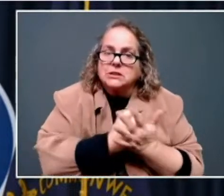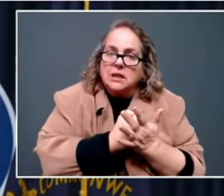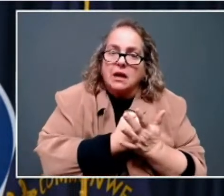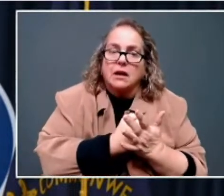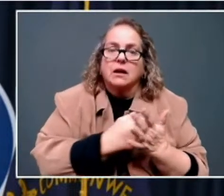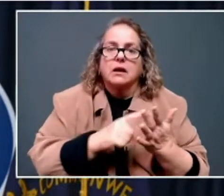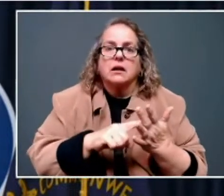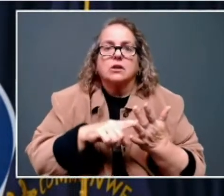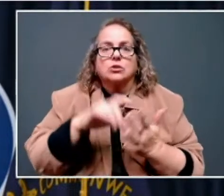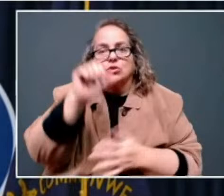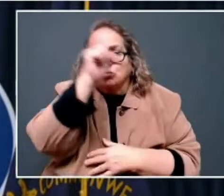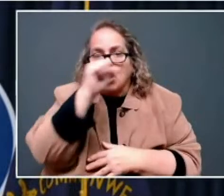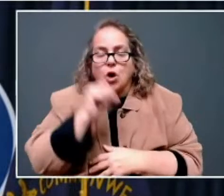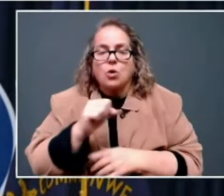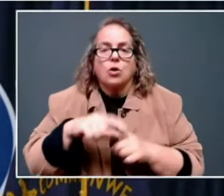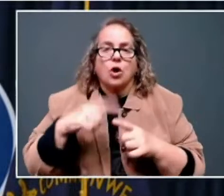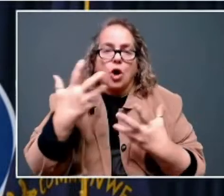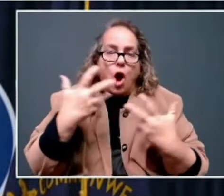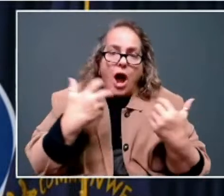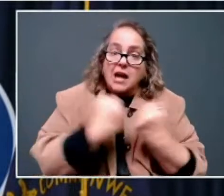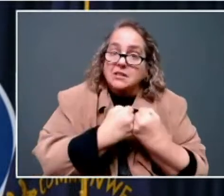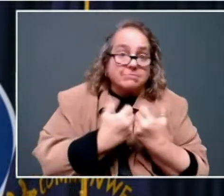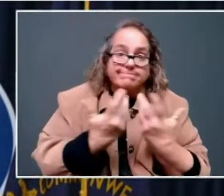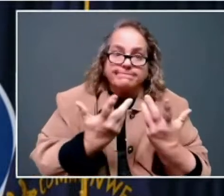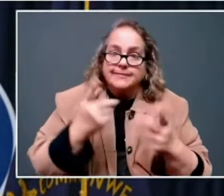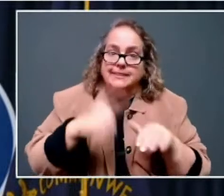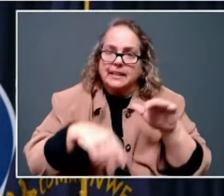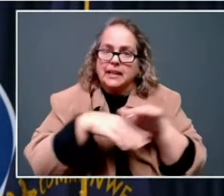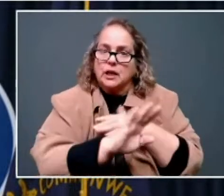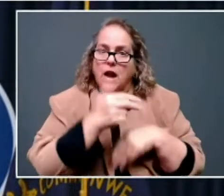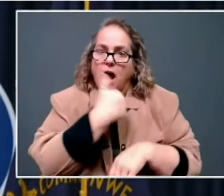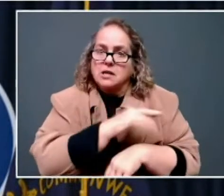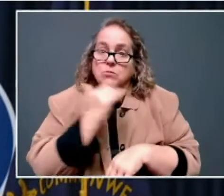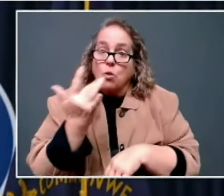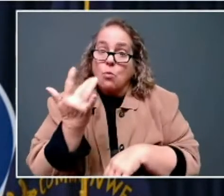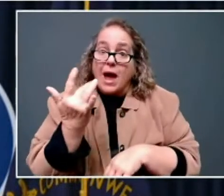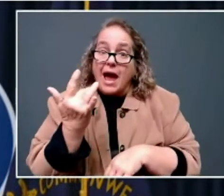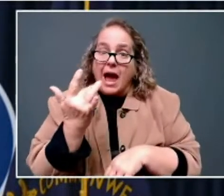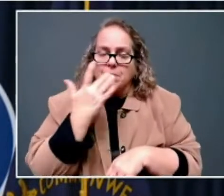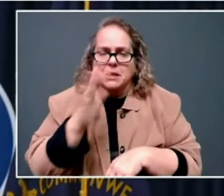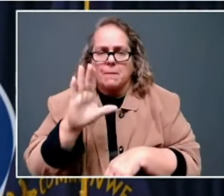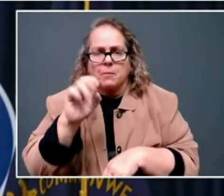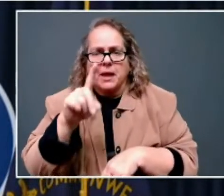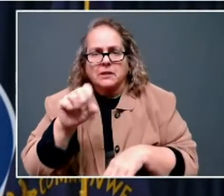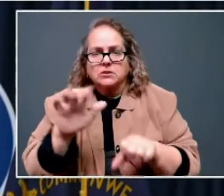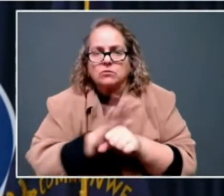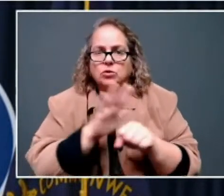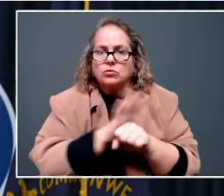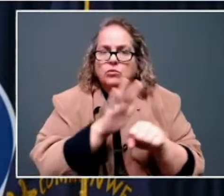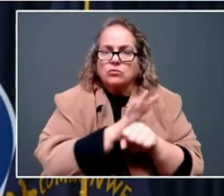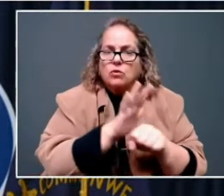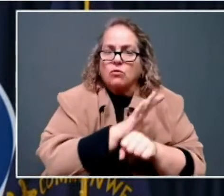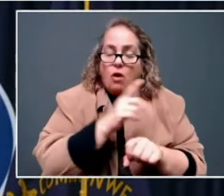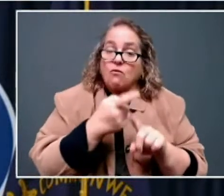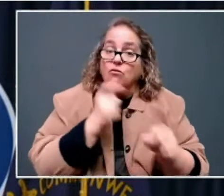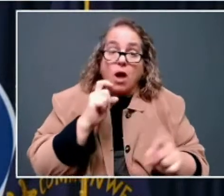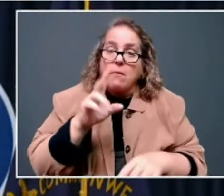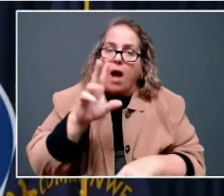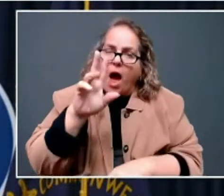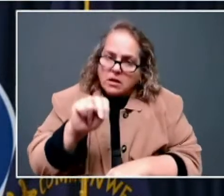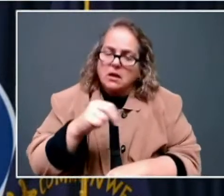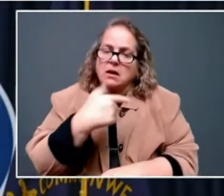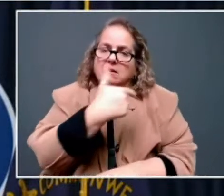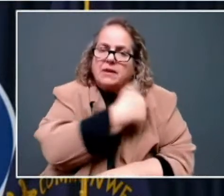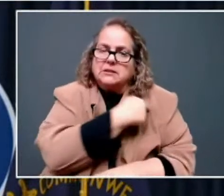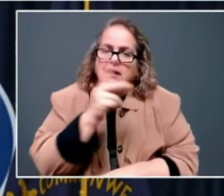who are in car accidents because beds are taken up primarily by unvaccinated Kentuckians, leaving no